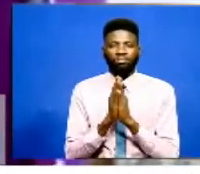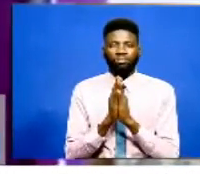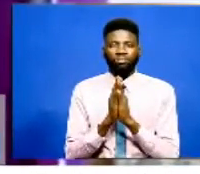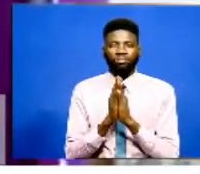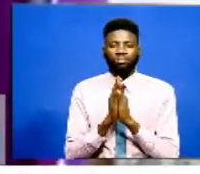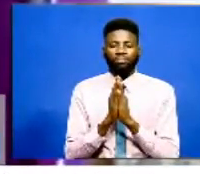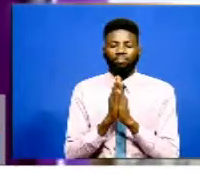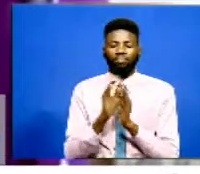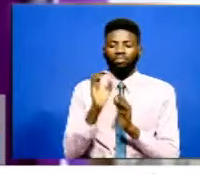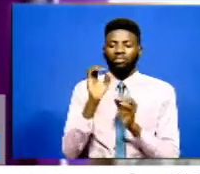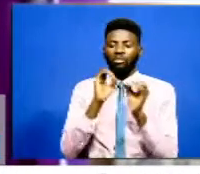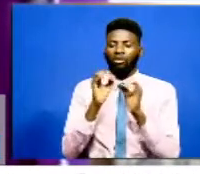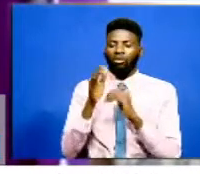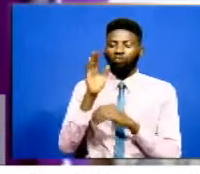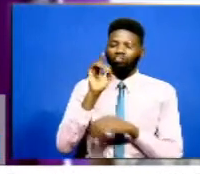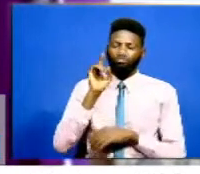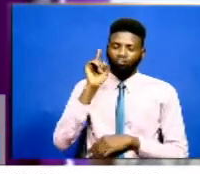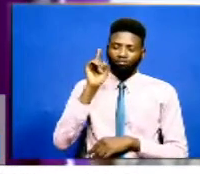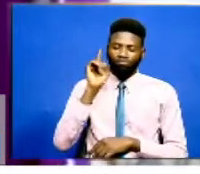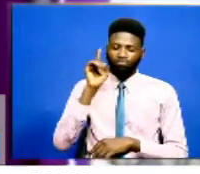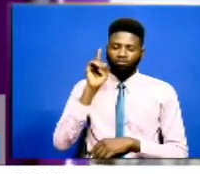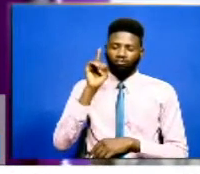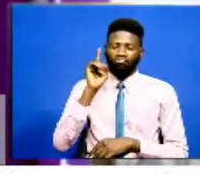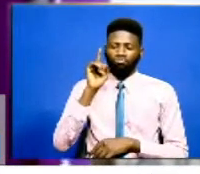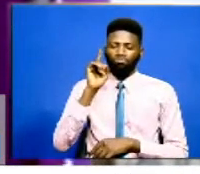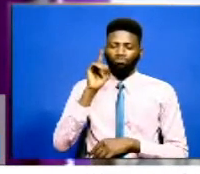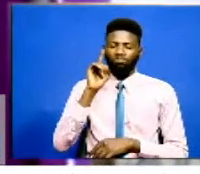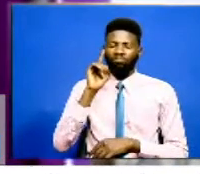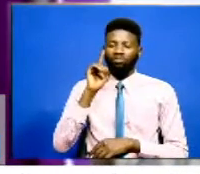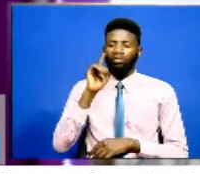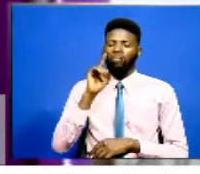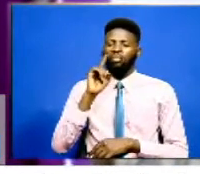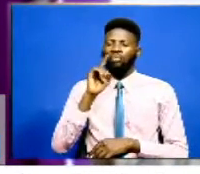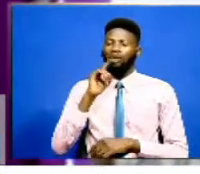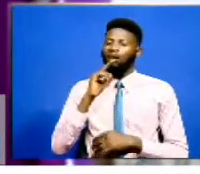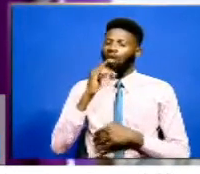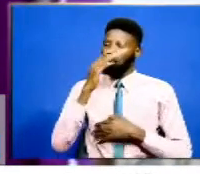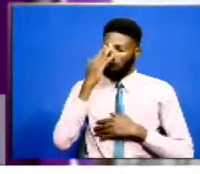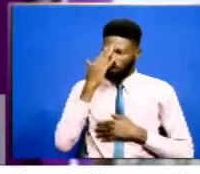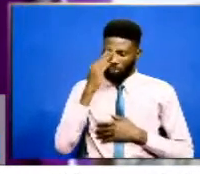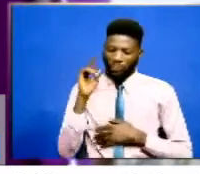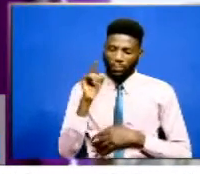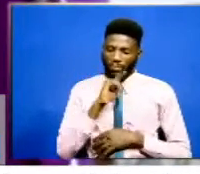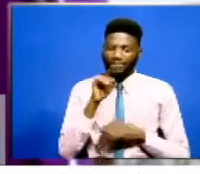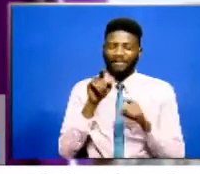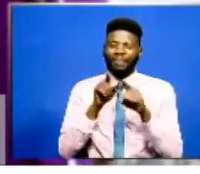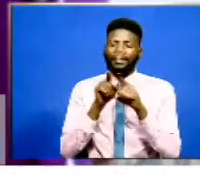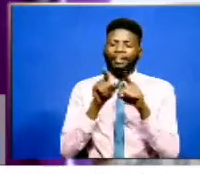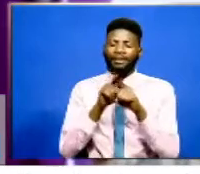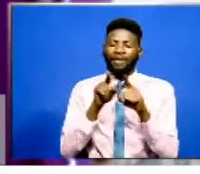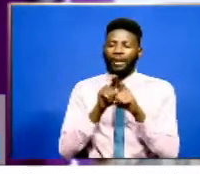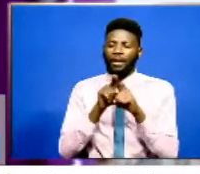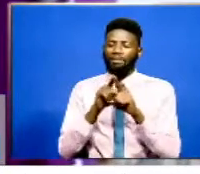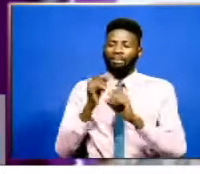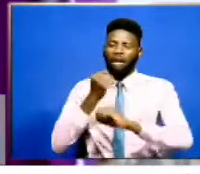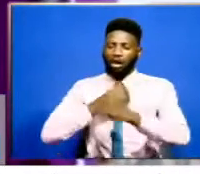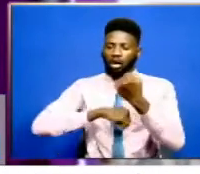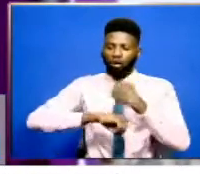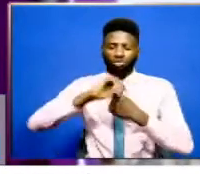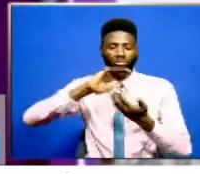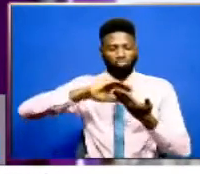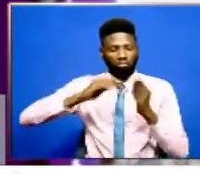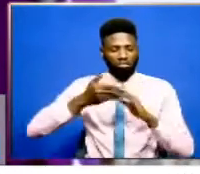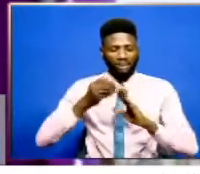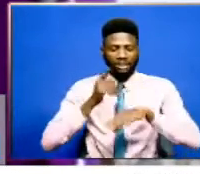O God, who are moved by the acts of humility and respond with forgiveness to acts of